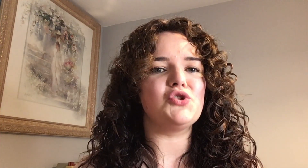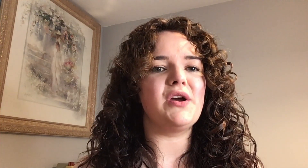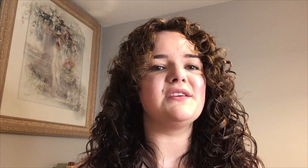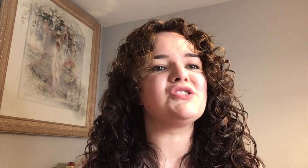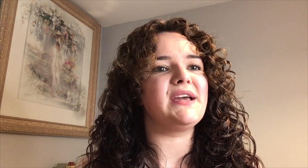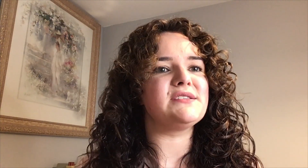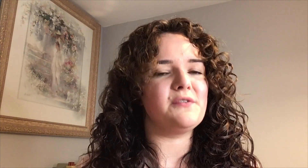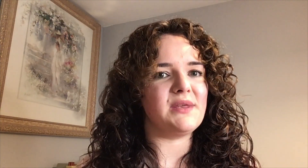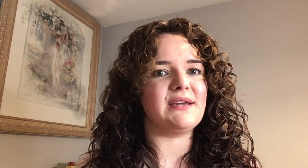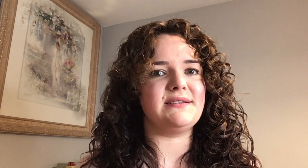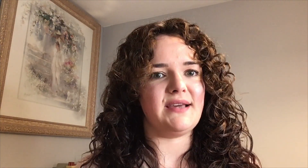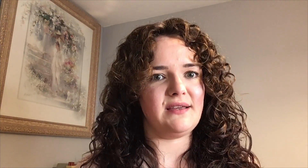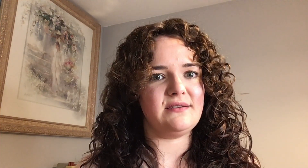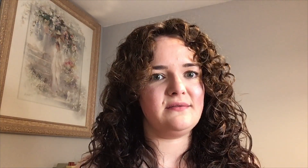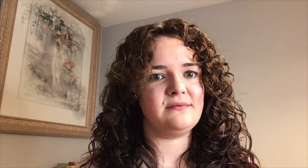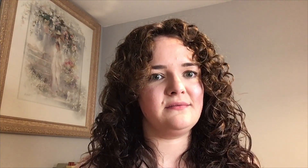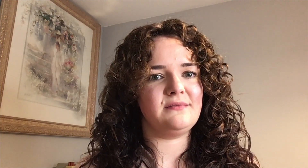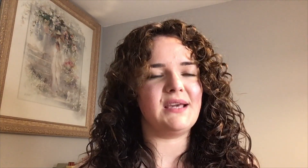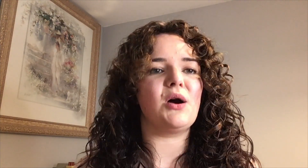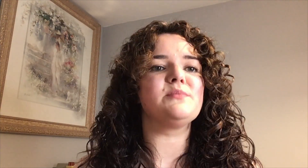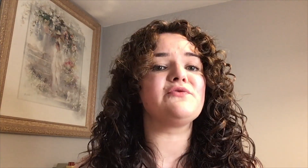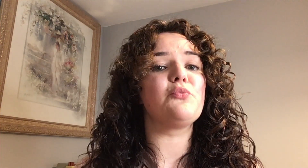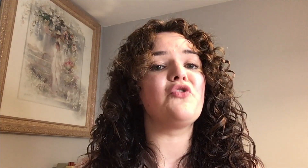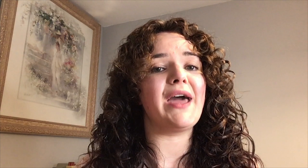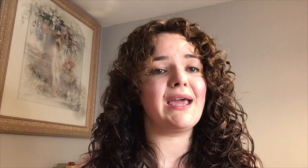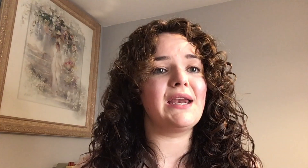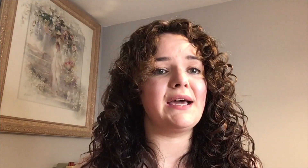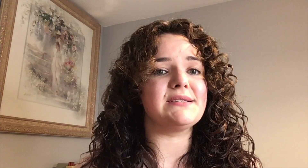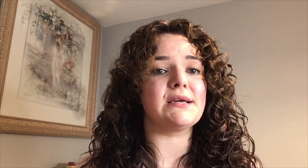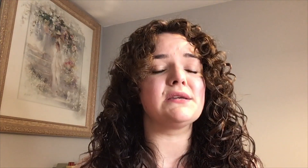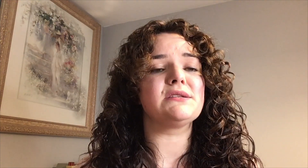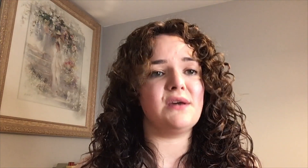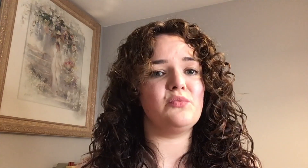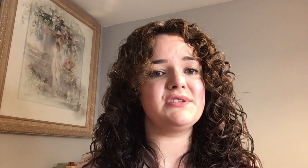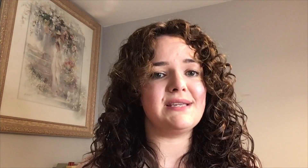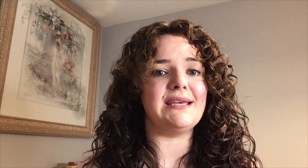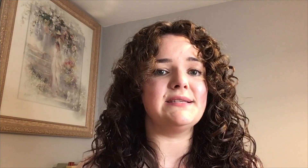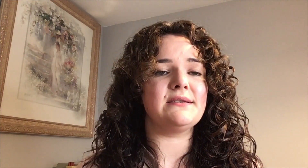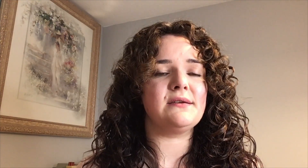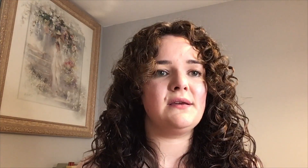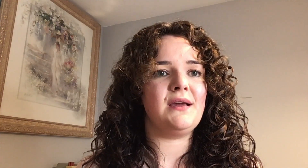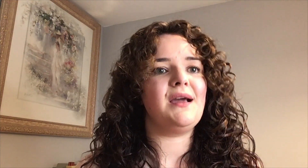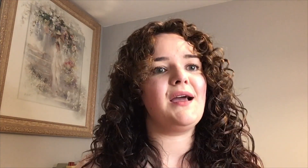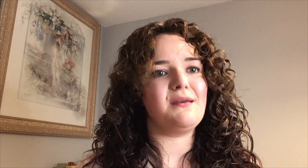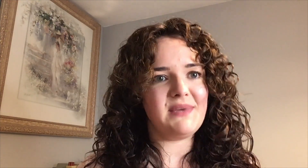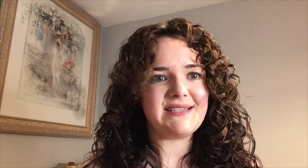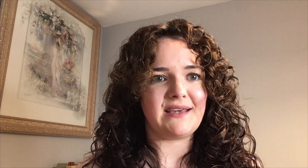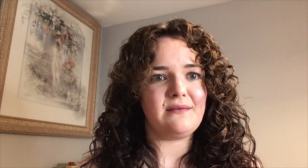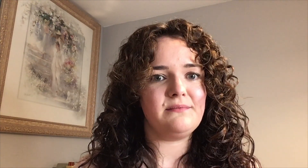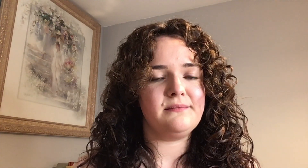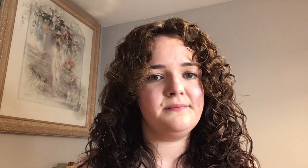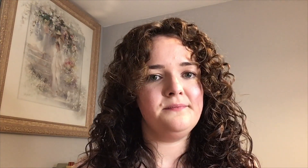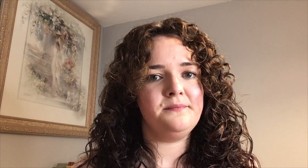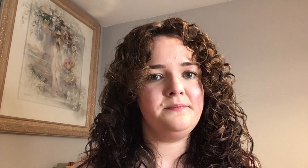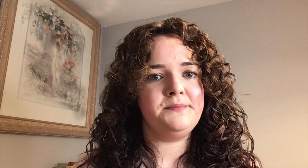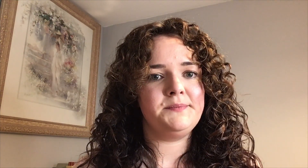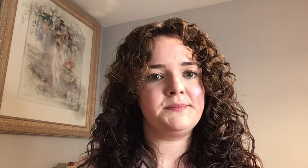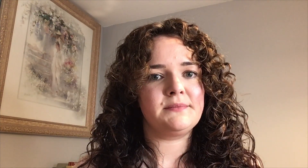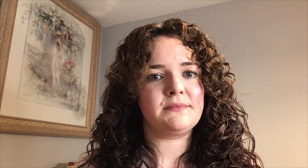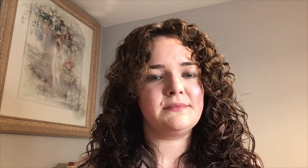Compassion gives joy that shines from the inside. It comes from recognising someone's need and meeting it.